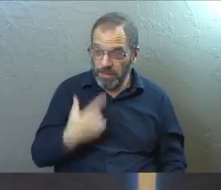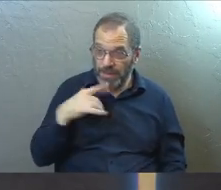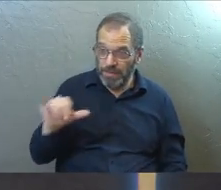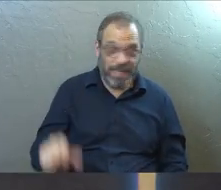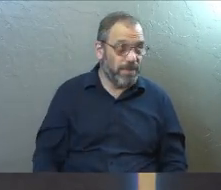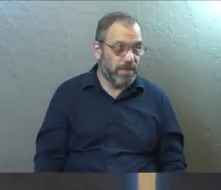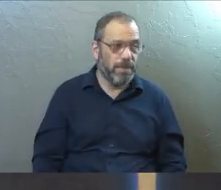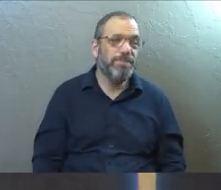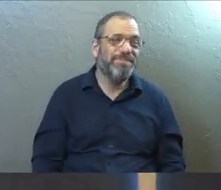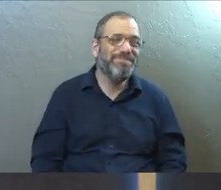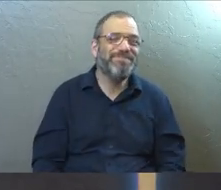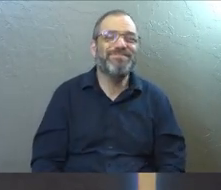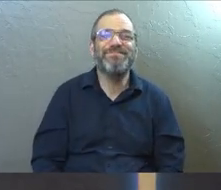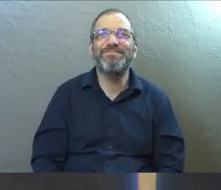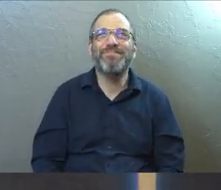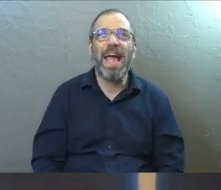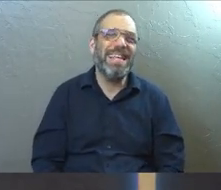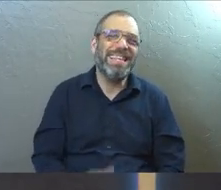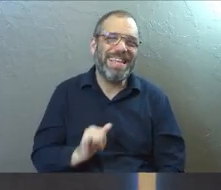yes? I'm like, yes, I did.